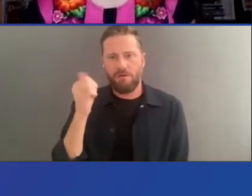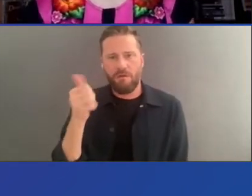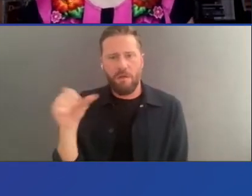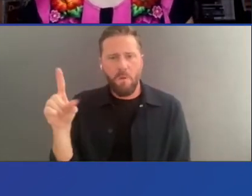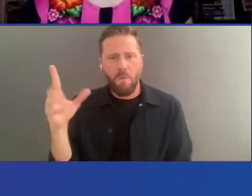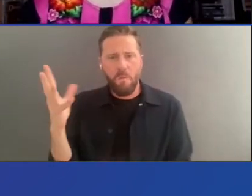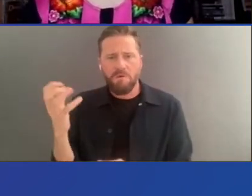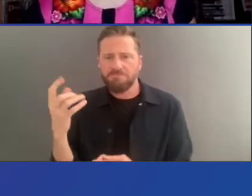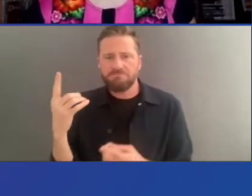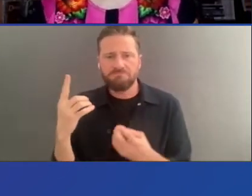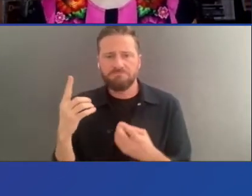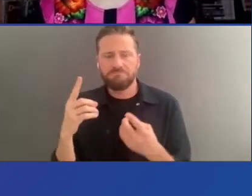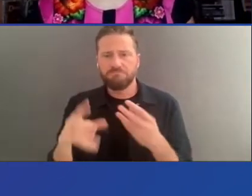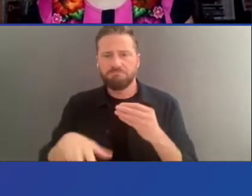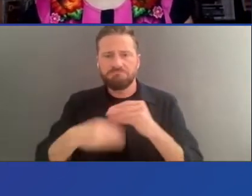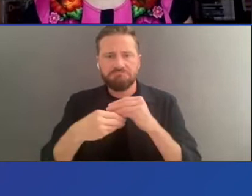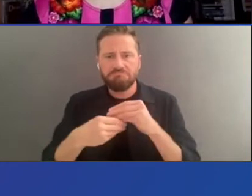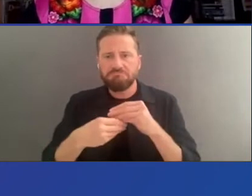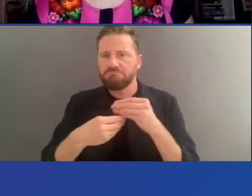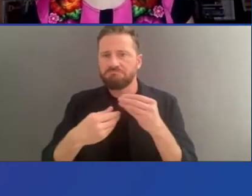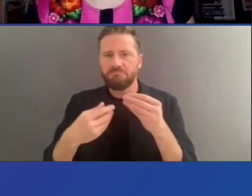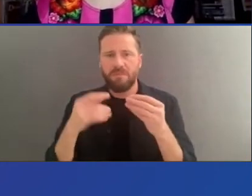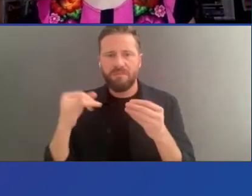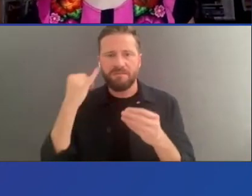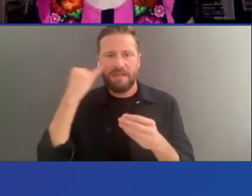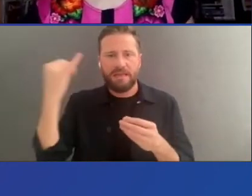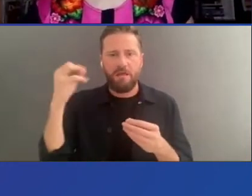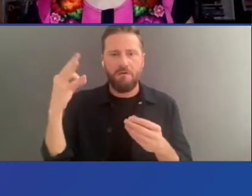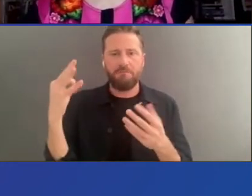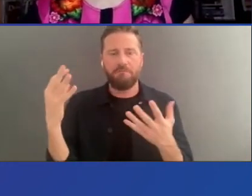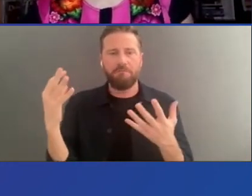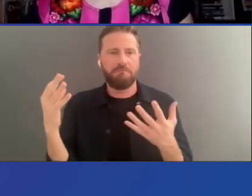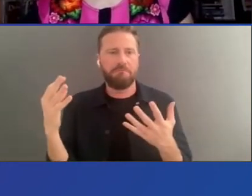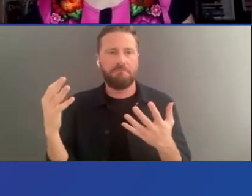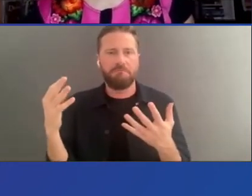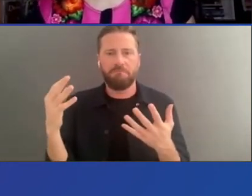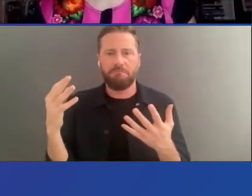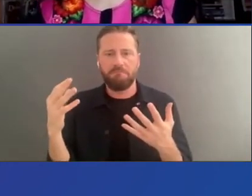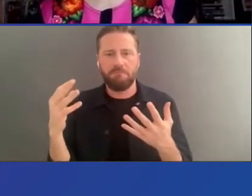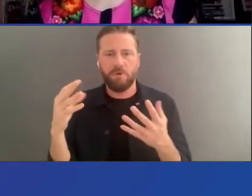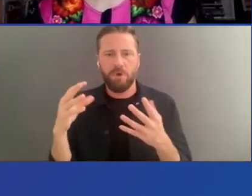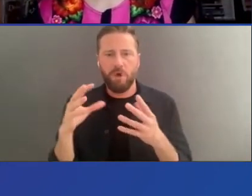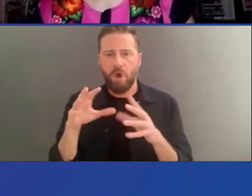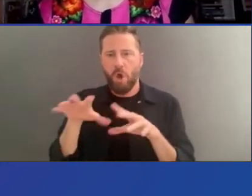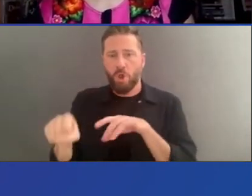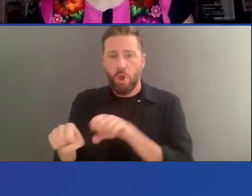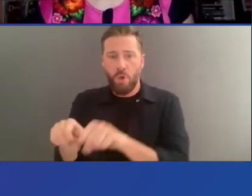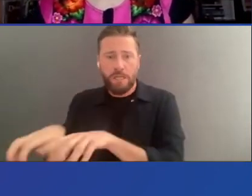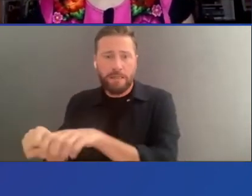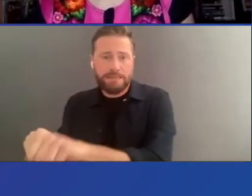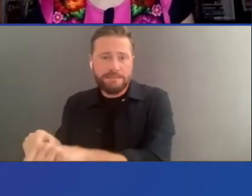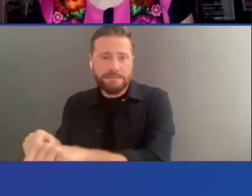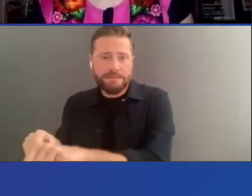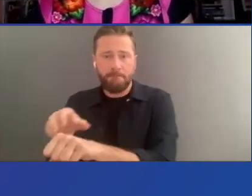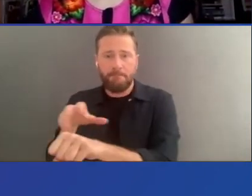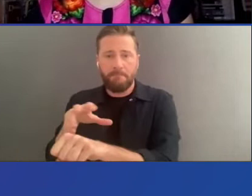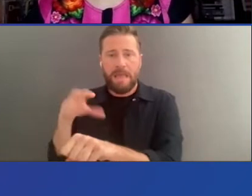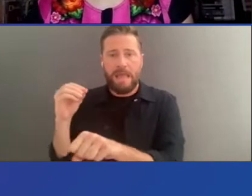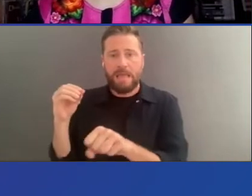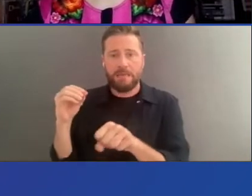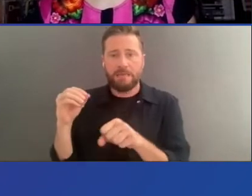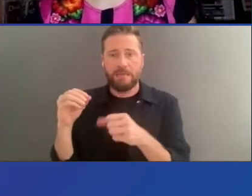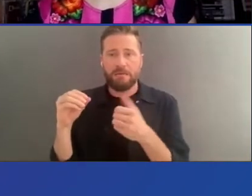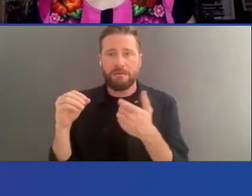want to pick up on this idea of colonialism and